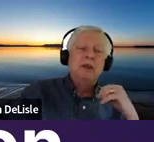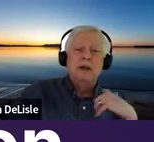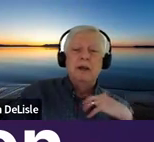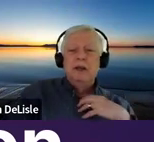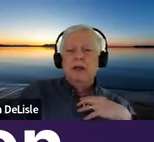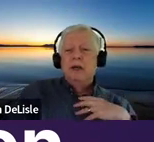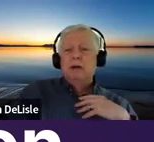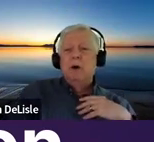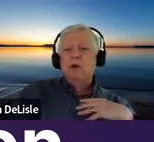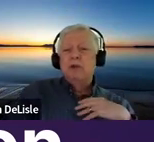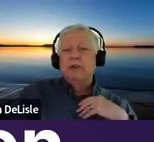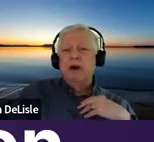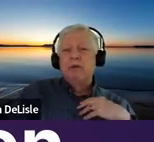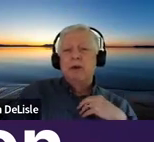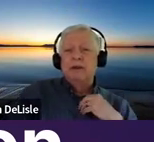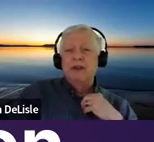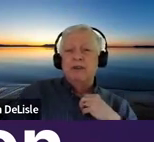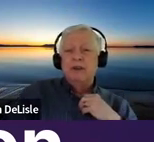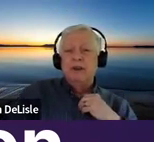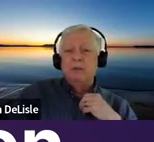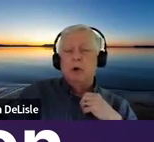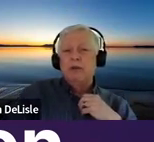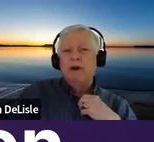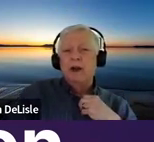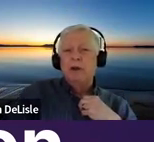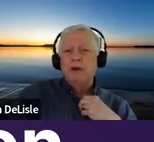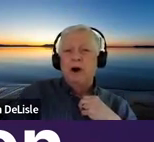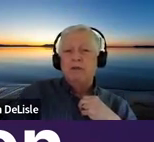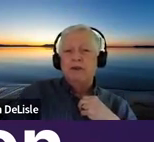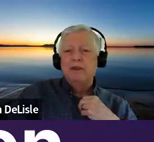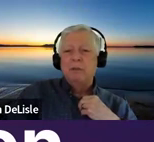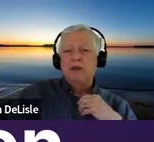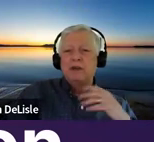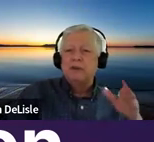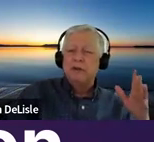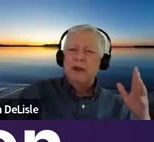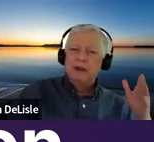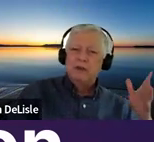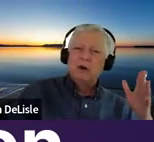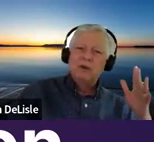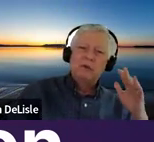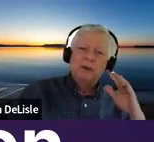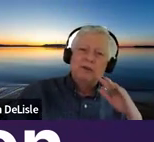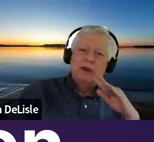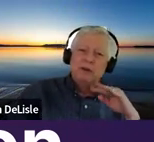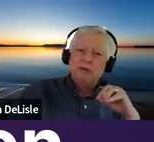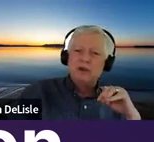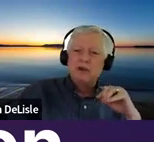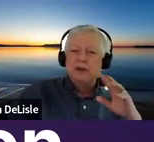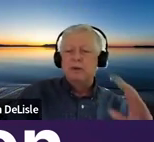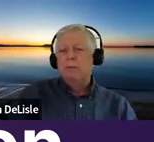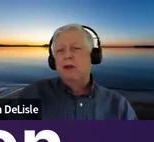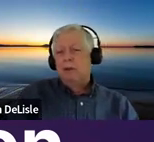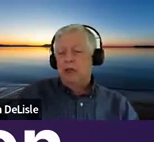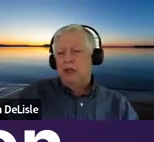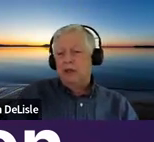that the emotional self-regulation in a work environment often is because of difficulties with executive